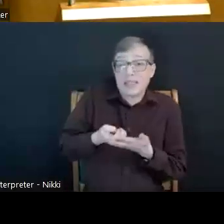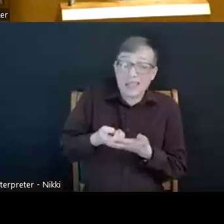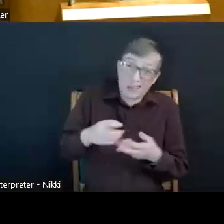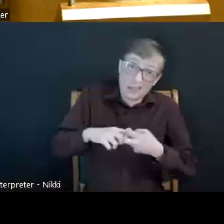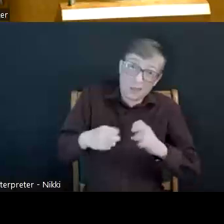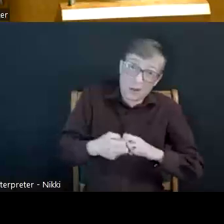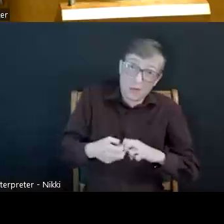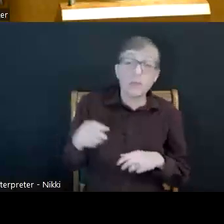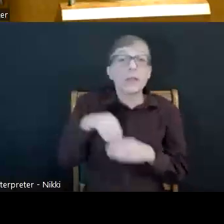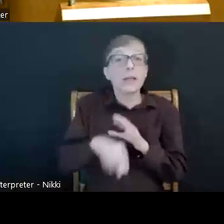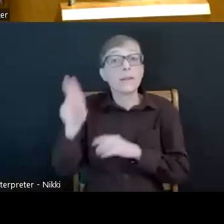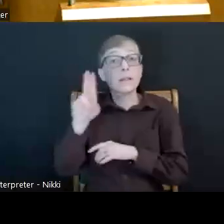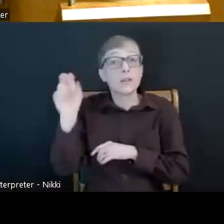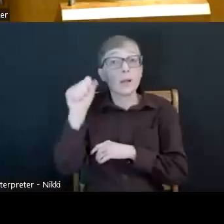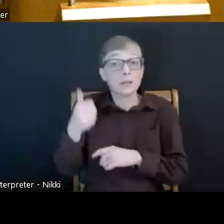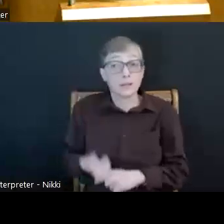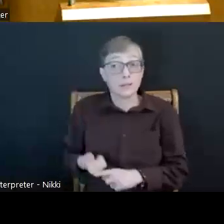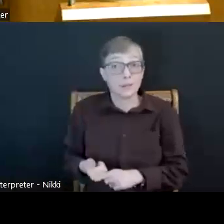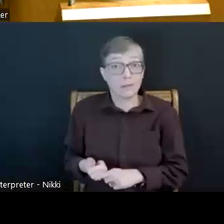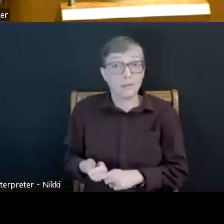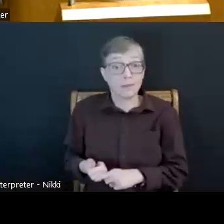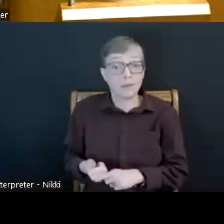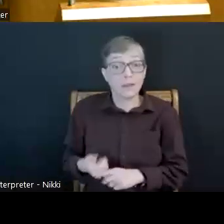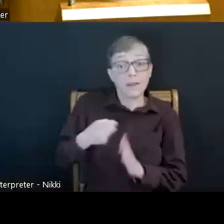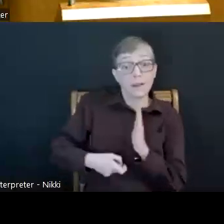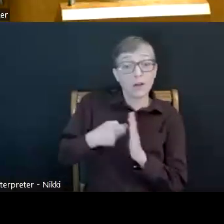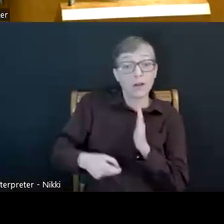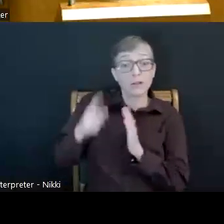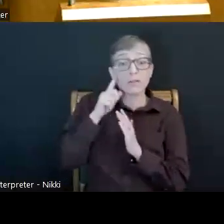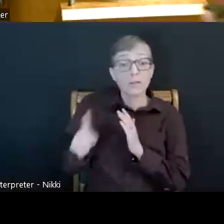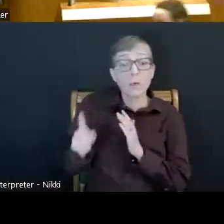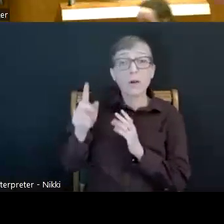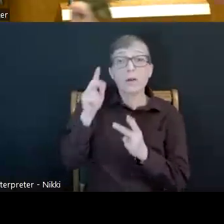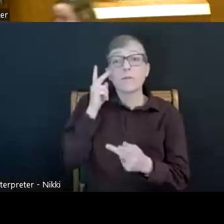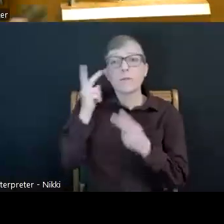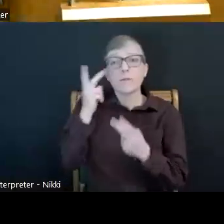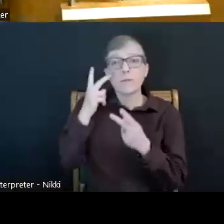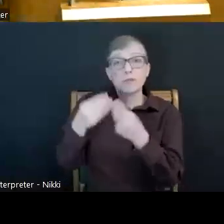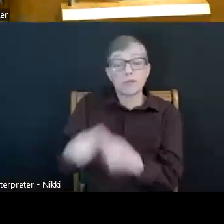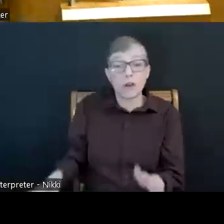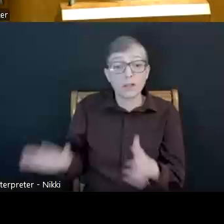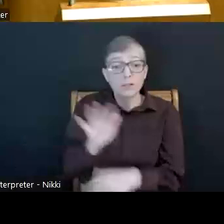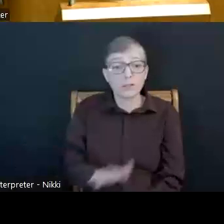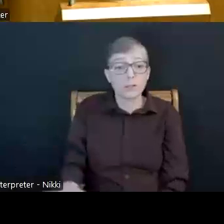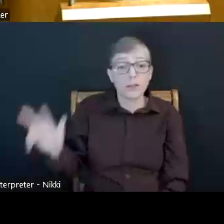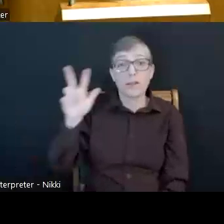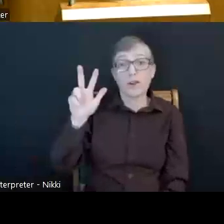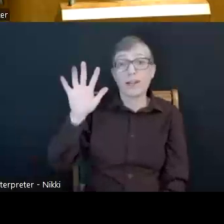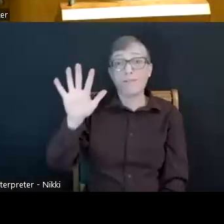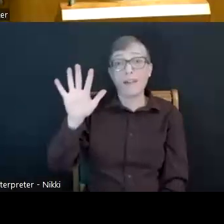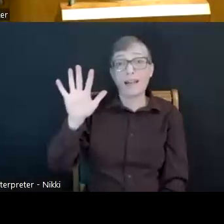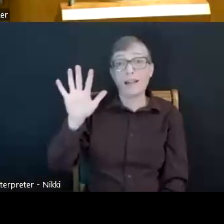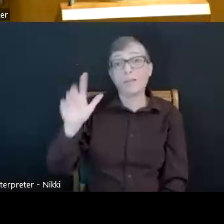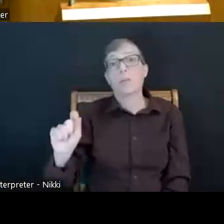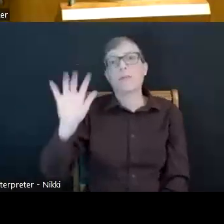the cost of vision loss is over $134 billion. With most of that being direct costs, but some of that due